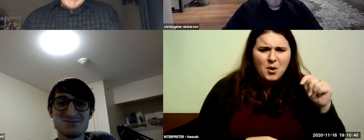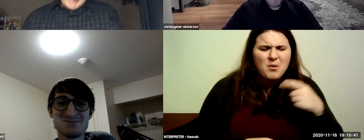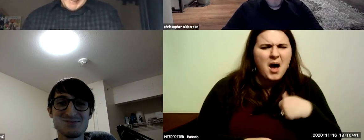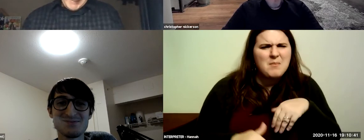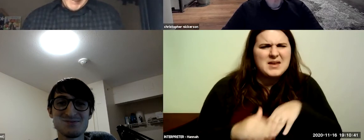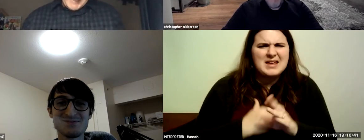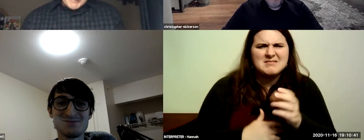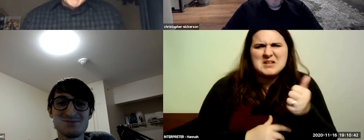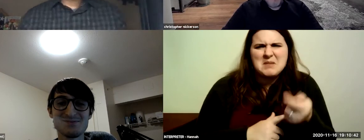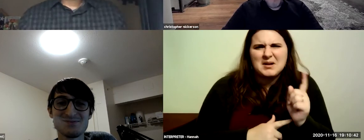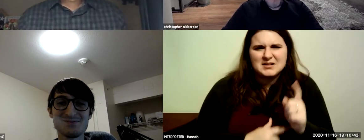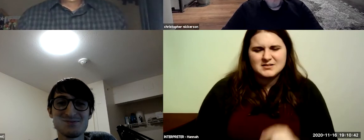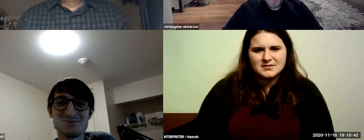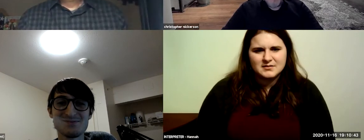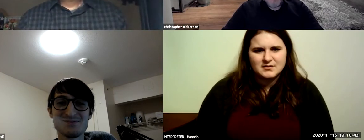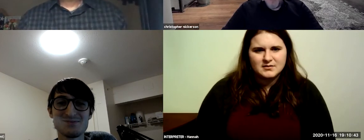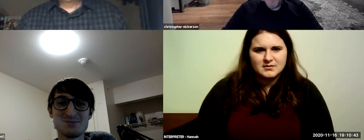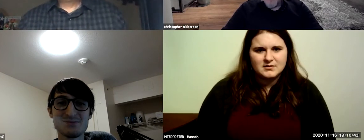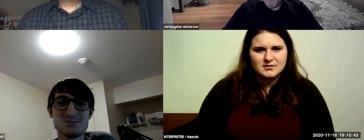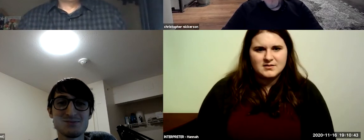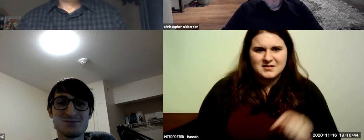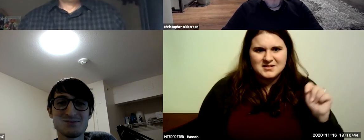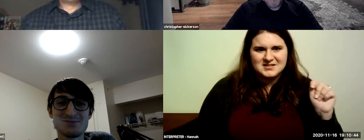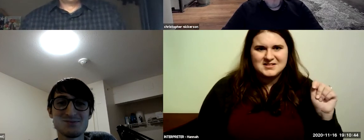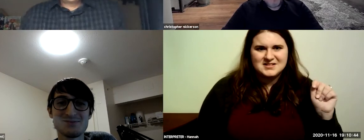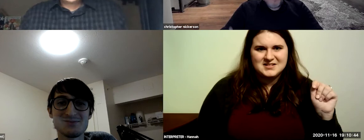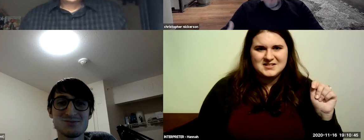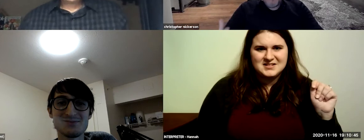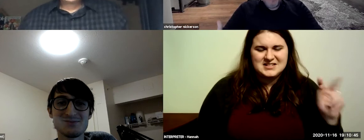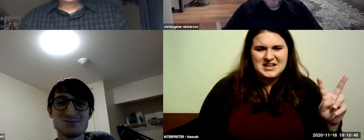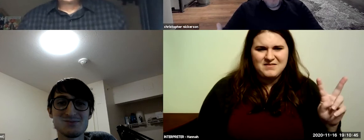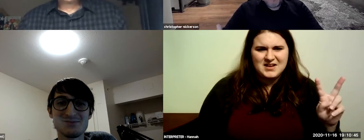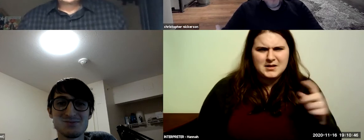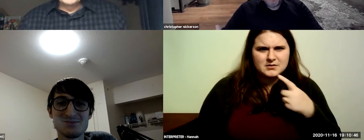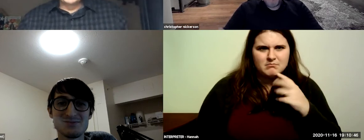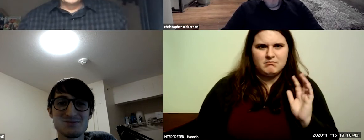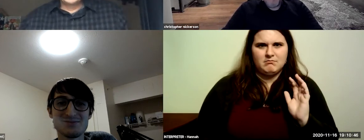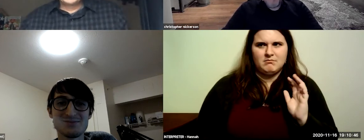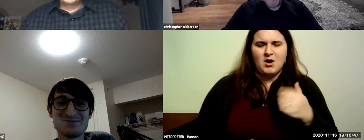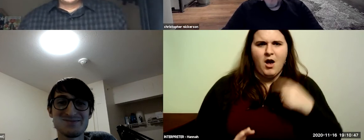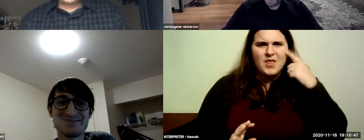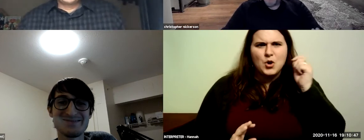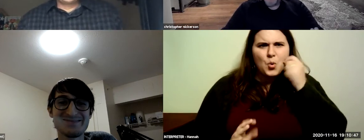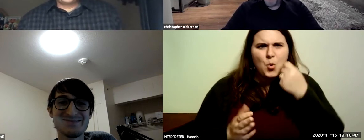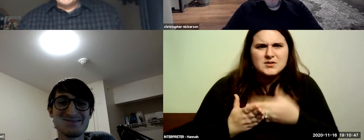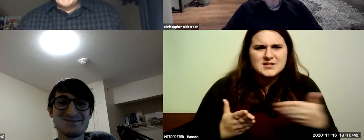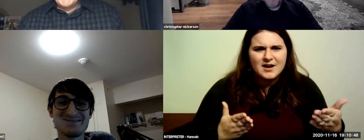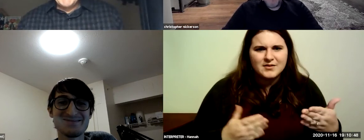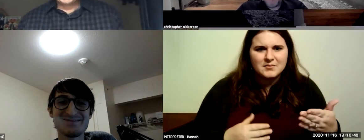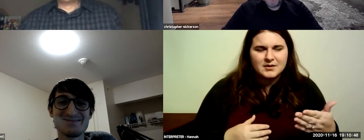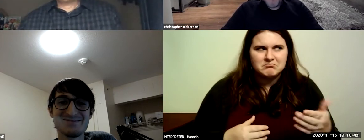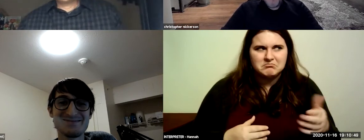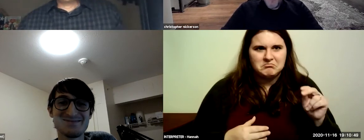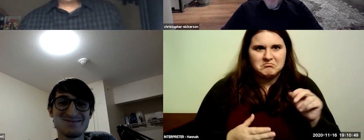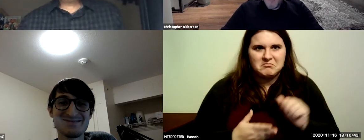minutes. And they're like, that's not what, I mean, don't you have to do like cool stuff? And I'm like, that's all I need